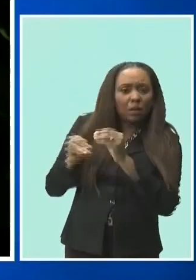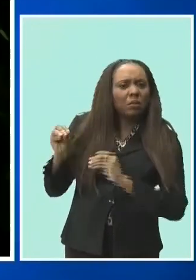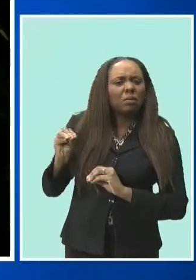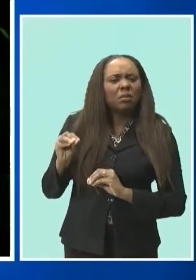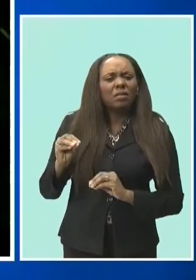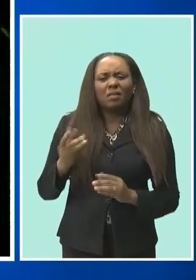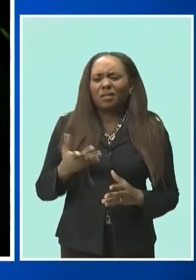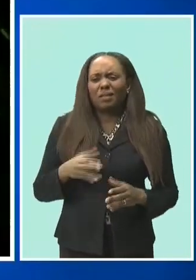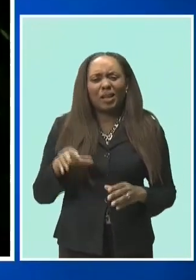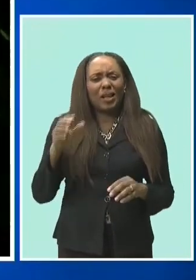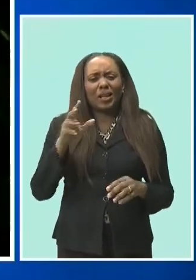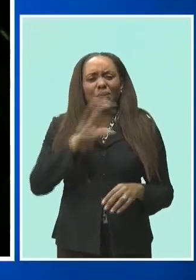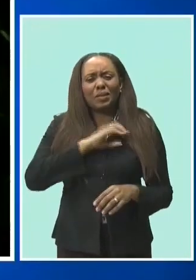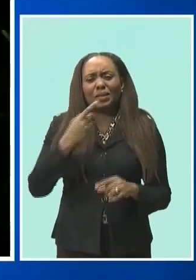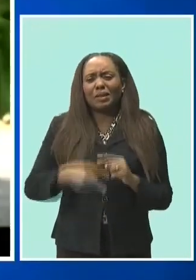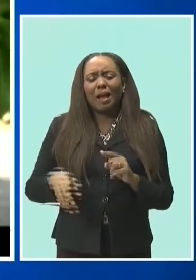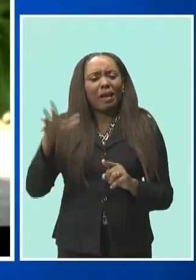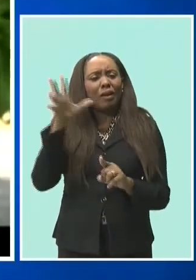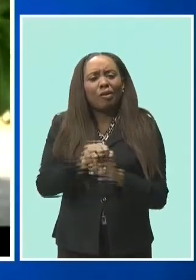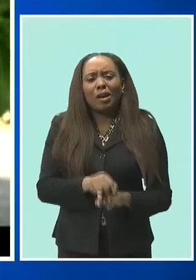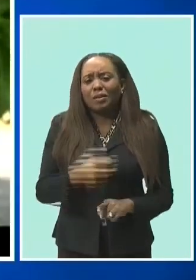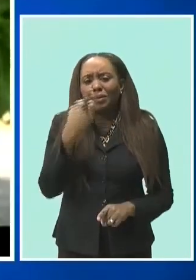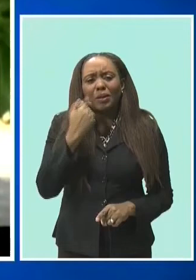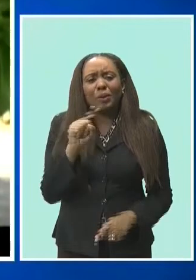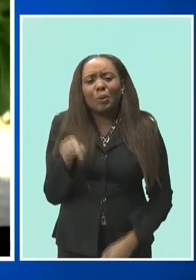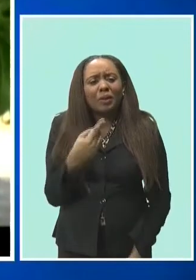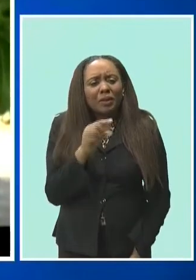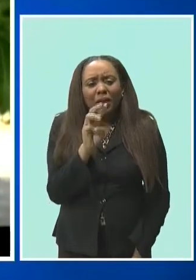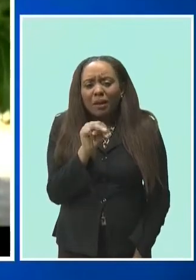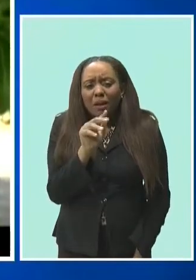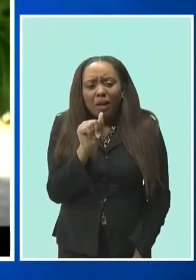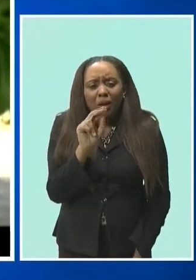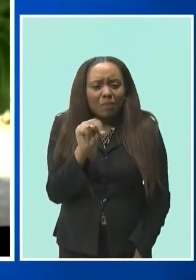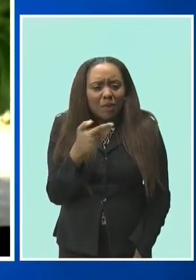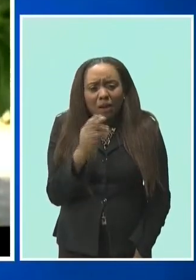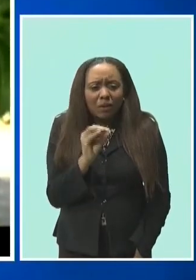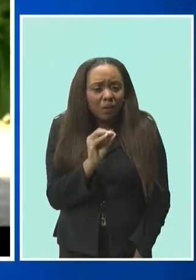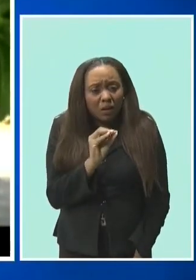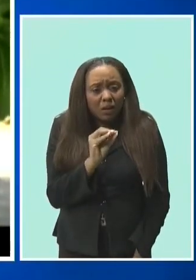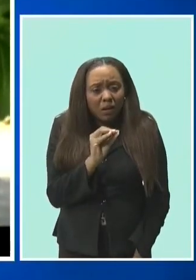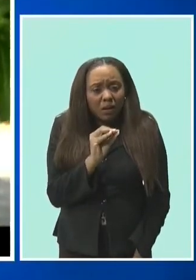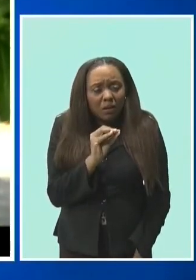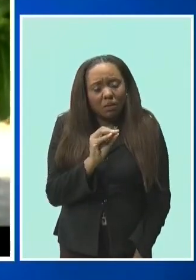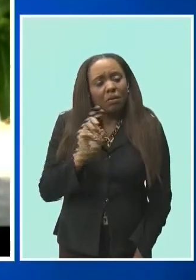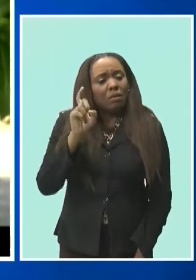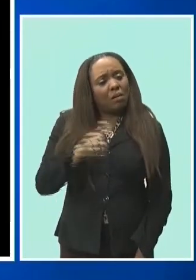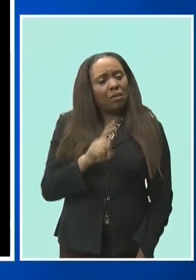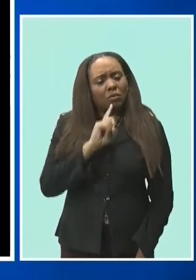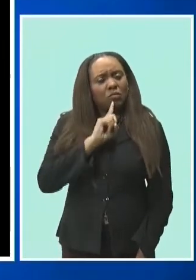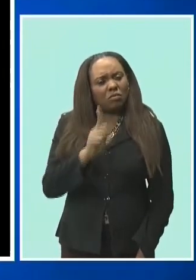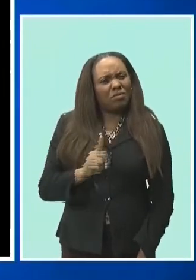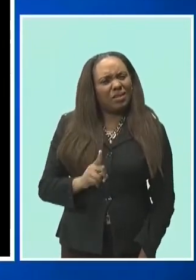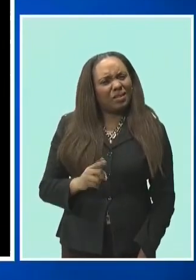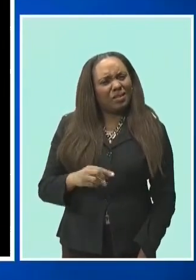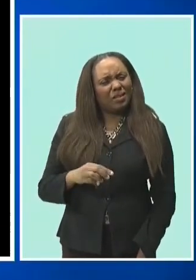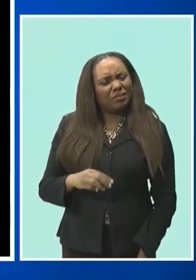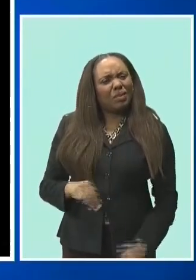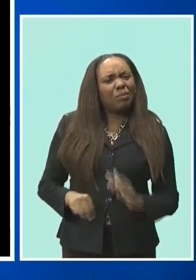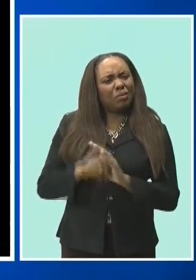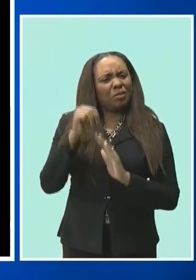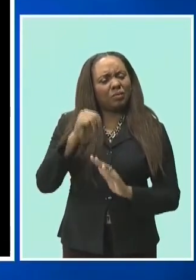bother arrest him because it's just a mango. We have to mature. If we don't mature and realize that this is a